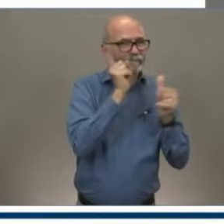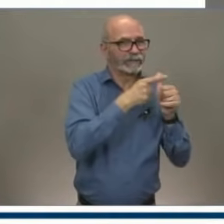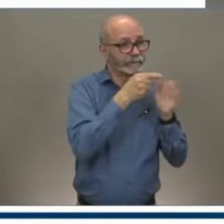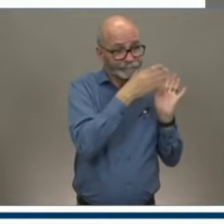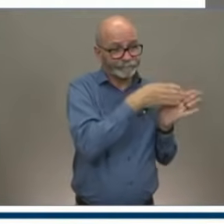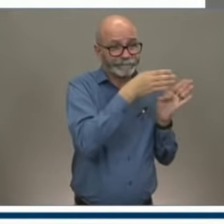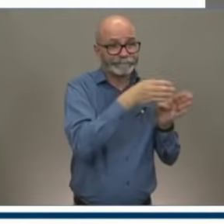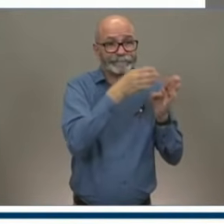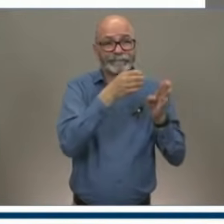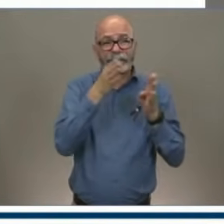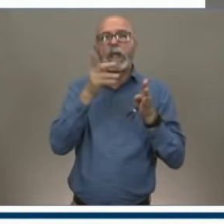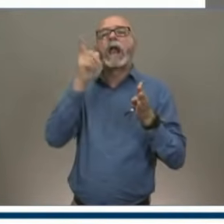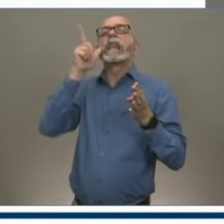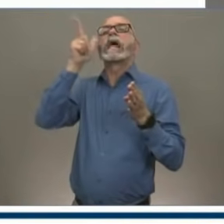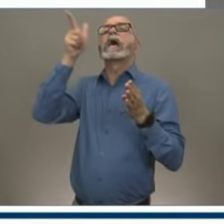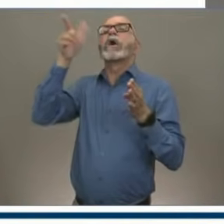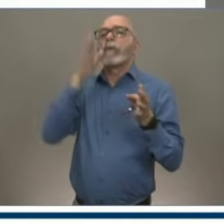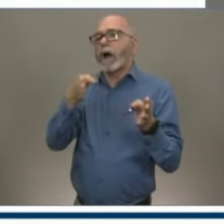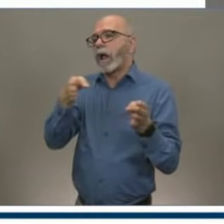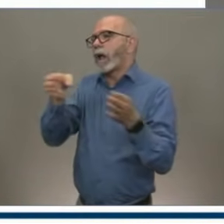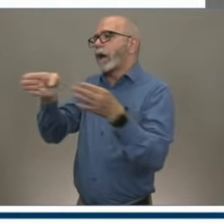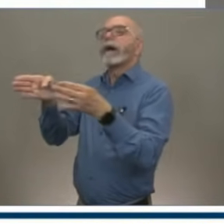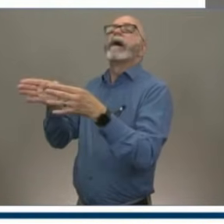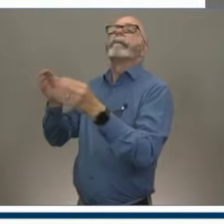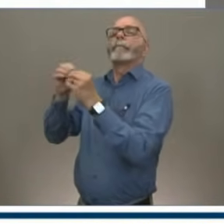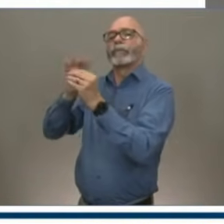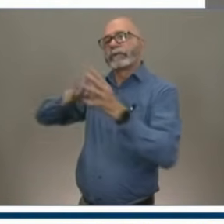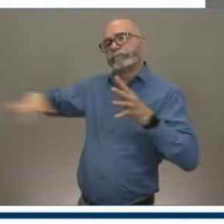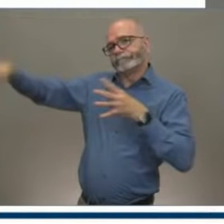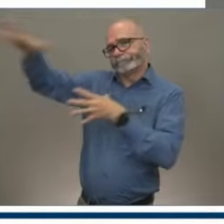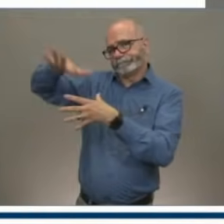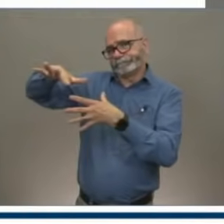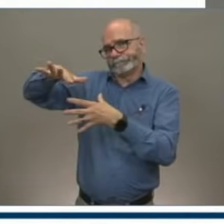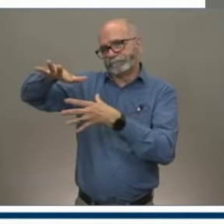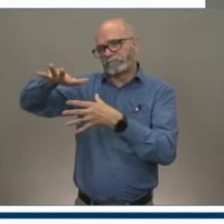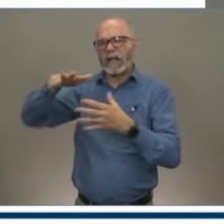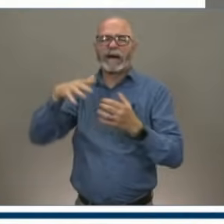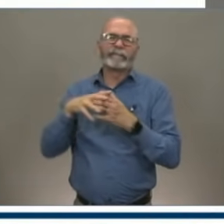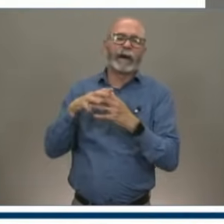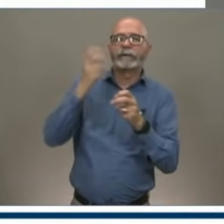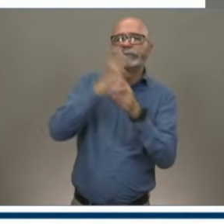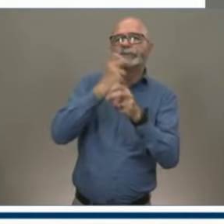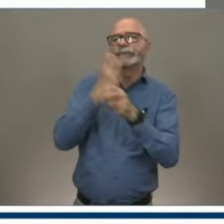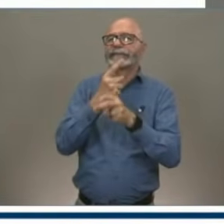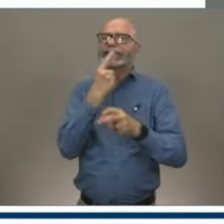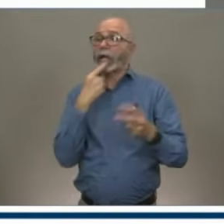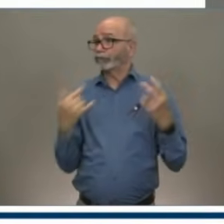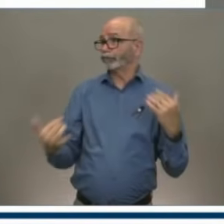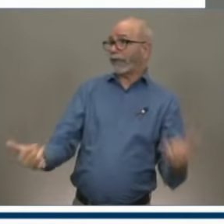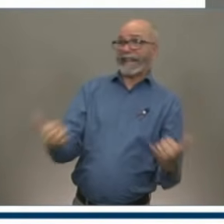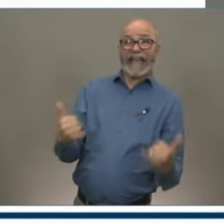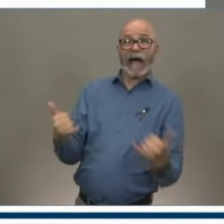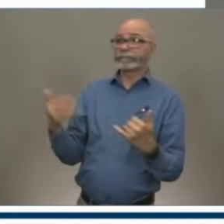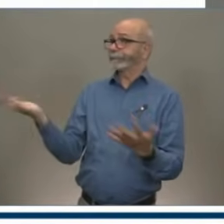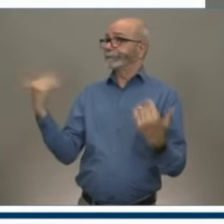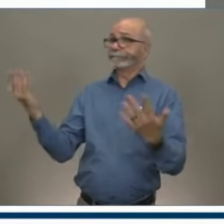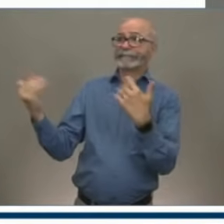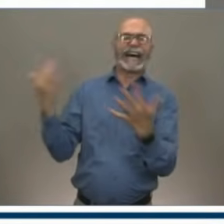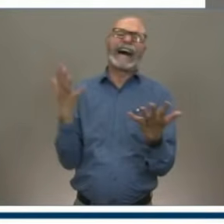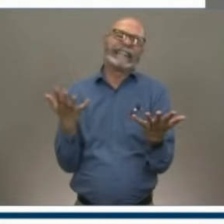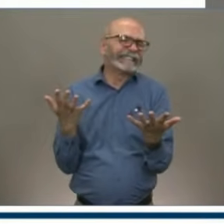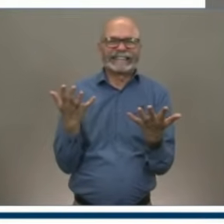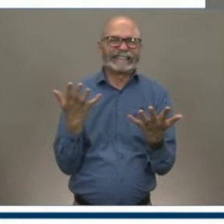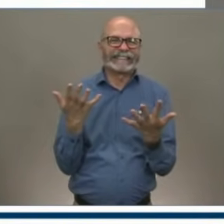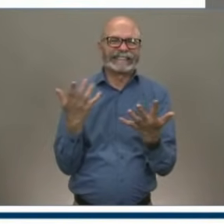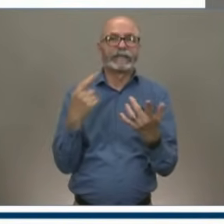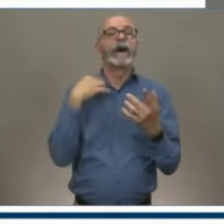clinic looks like. We have a number of options. It's premature to kind of speculate on that. There's going to be a lot of planning work that